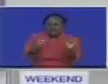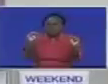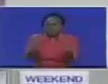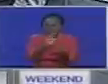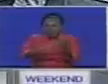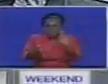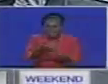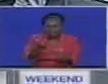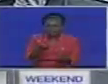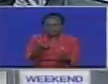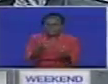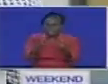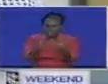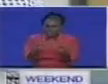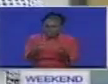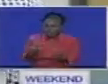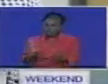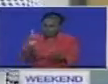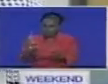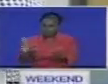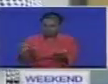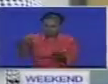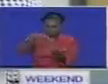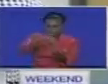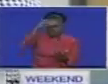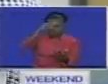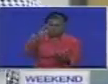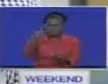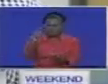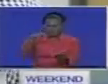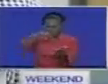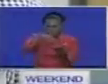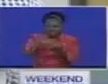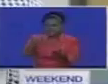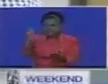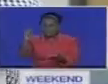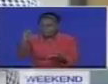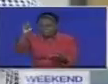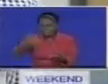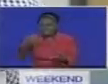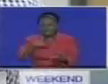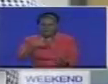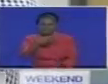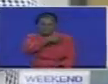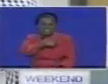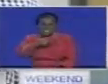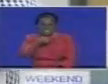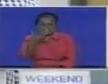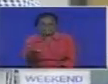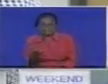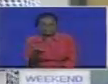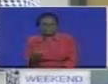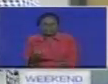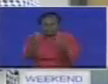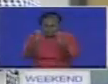for Uhuru Kenyatta to be nominated to be the presidential candidate of TNA, it had to have delegates. So you for have a party to be registered, for a party to